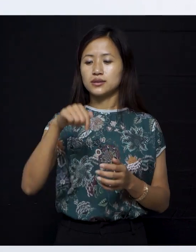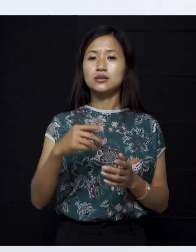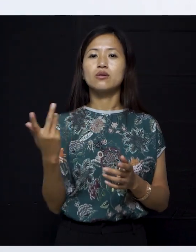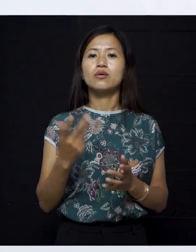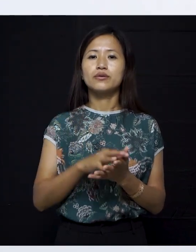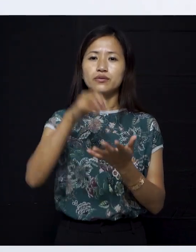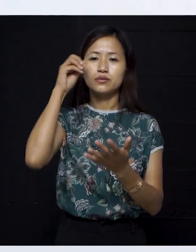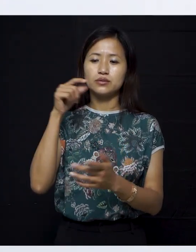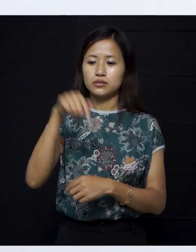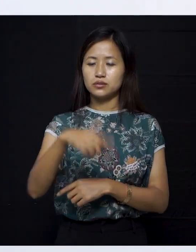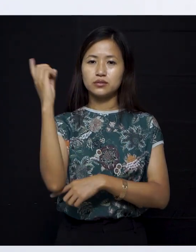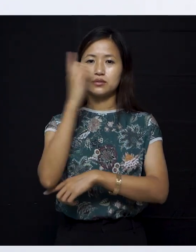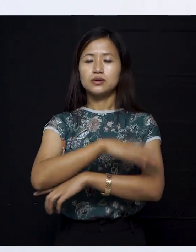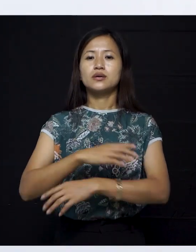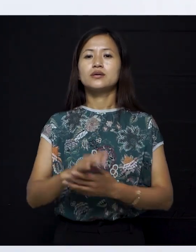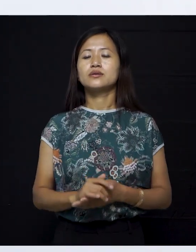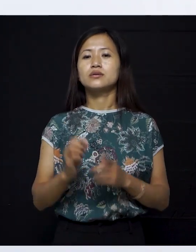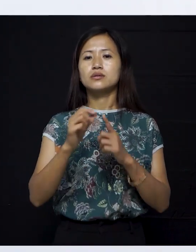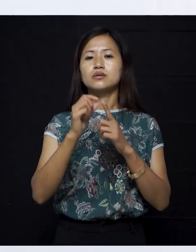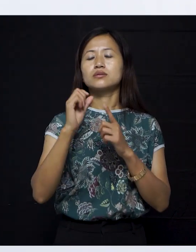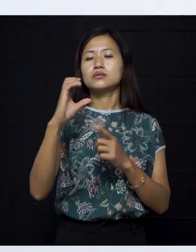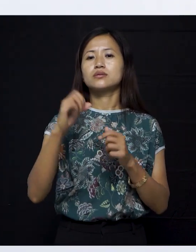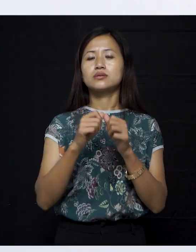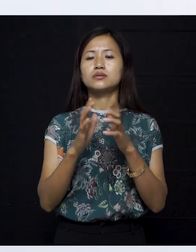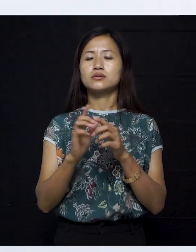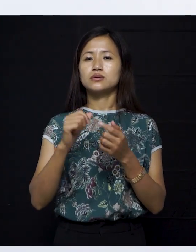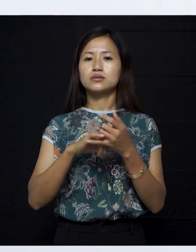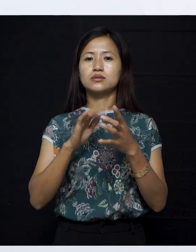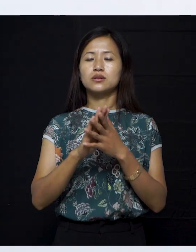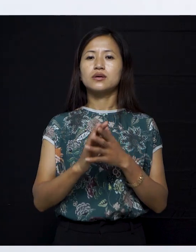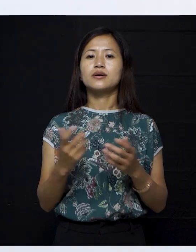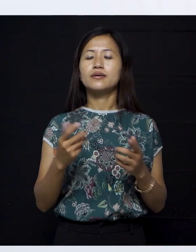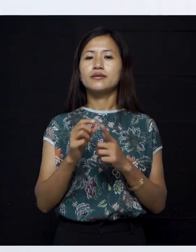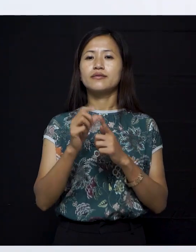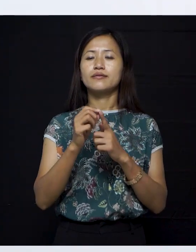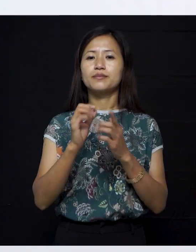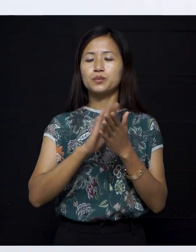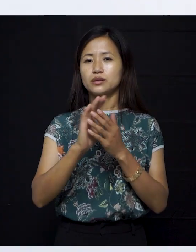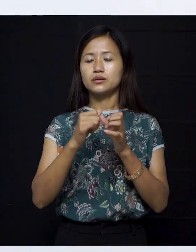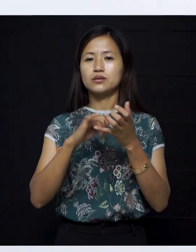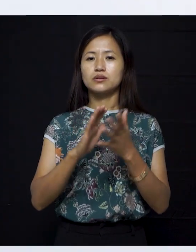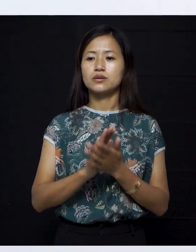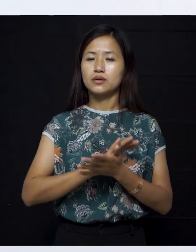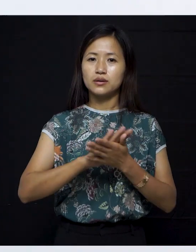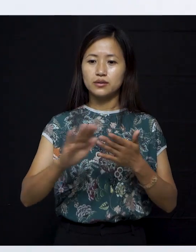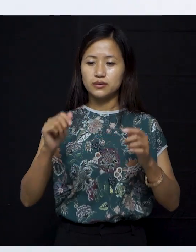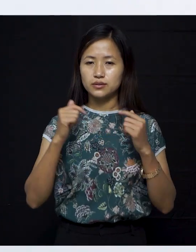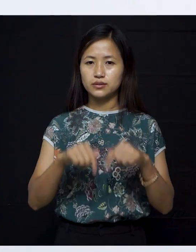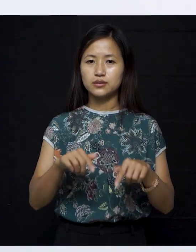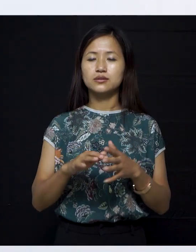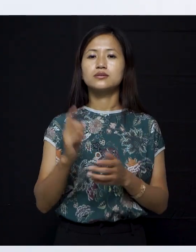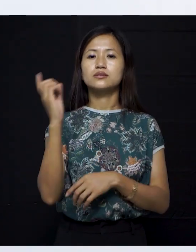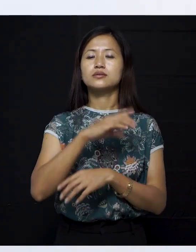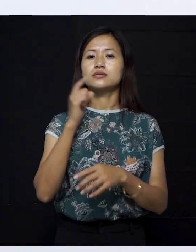what we have learned today, clauses and phrases, right? One last time I'm going to explain what is a phrase and a clause, and then we will end this class for